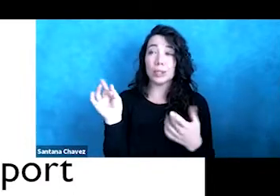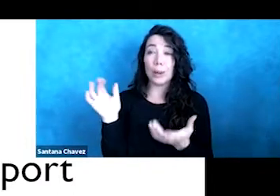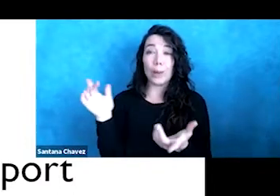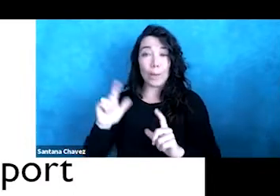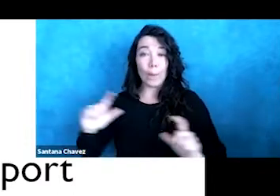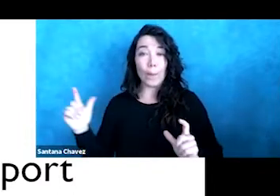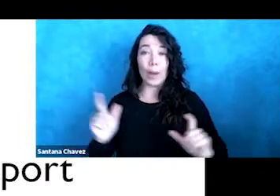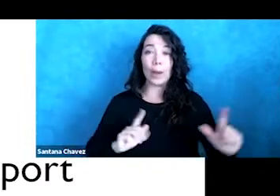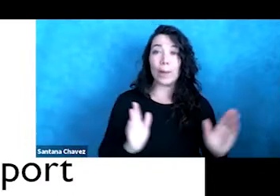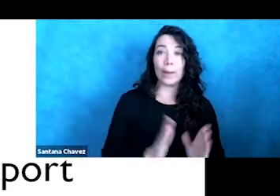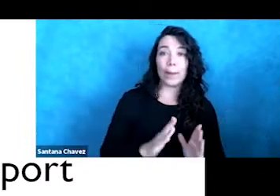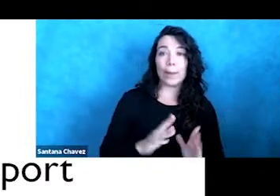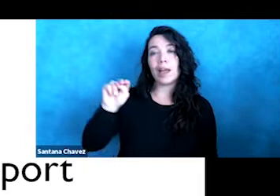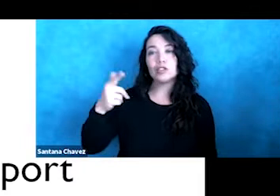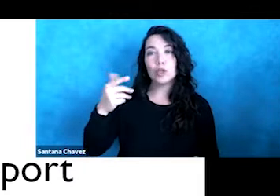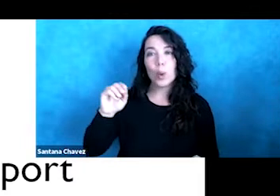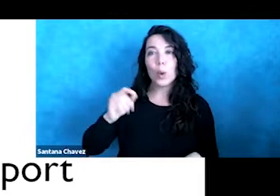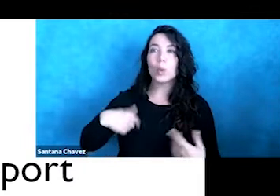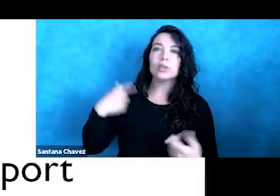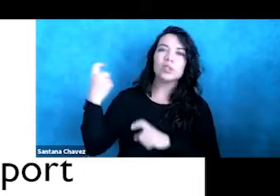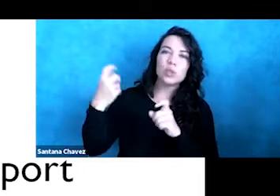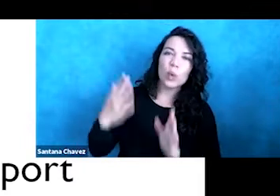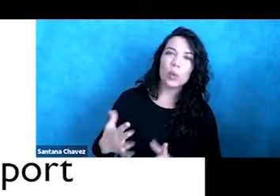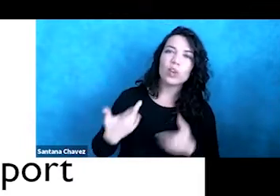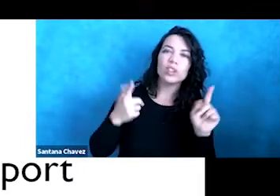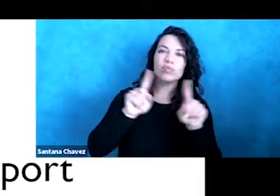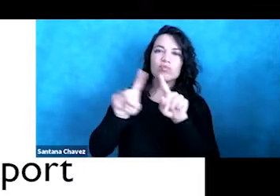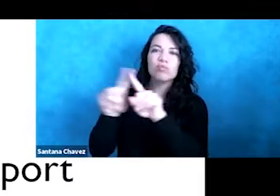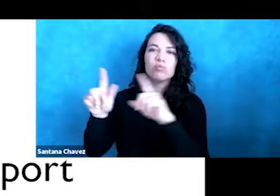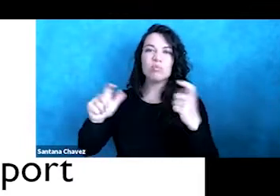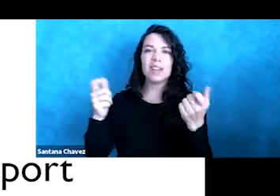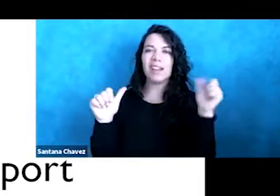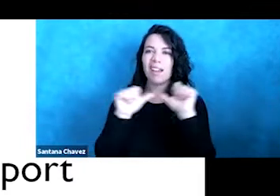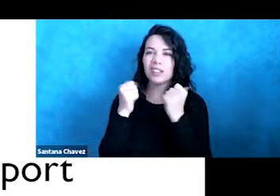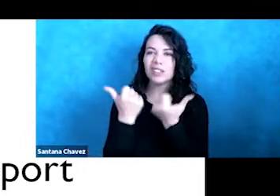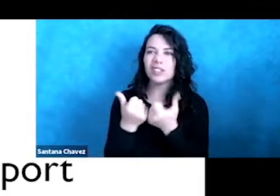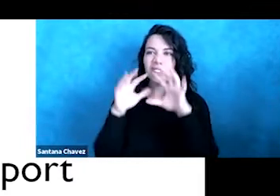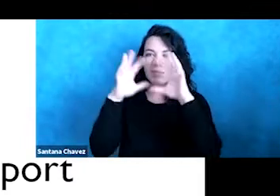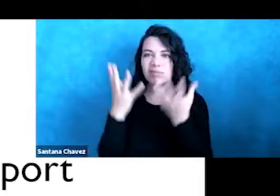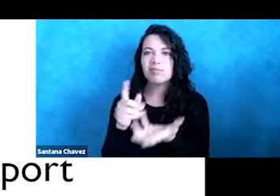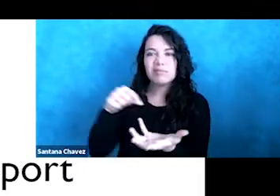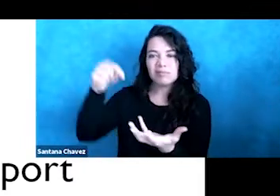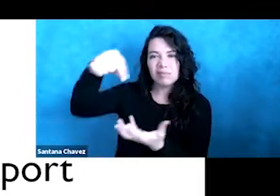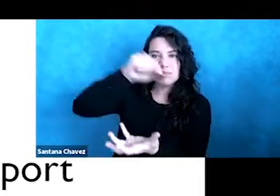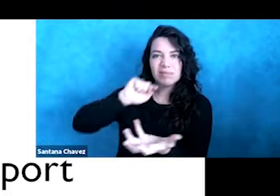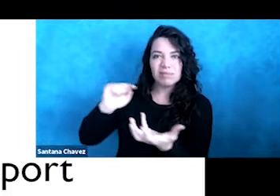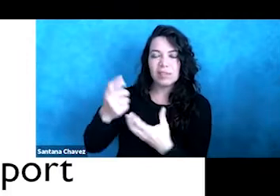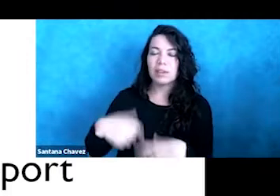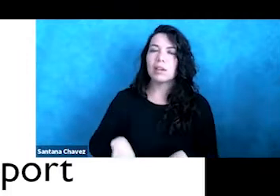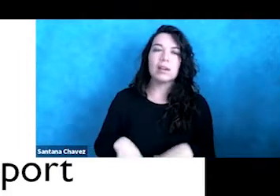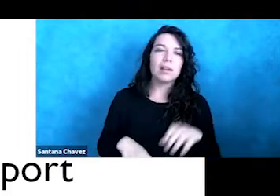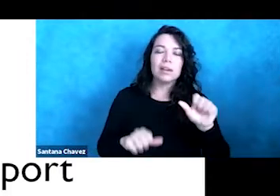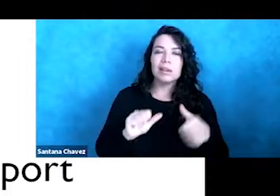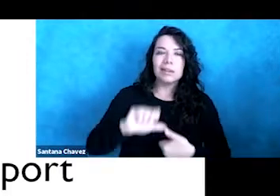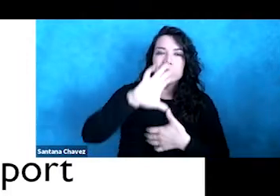donors, and UN agencies supporting programs around the globe, including Latin America, Africa, Europe,